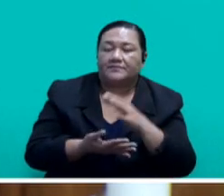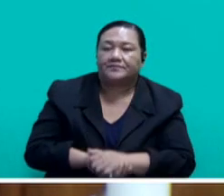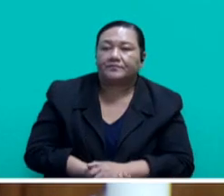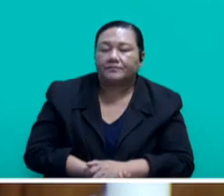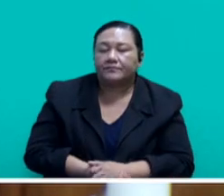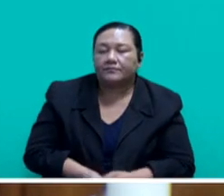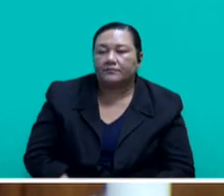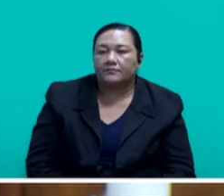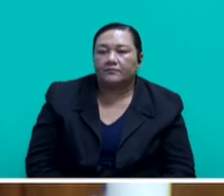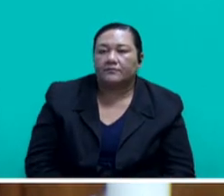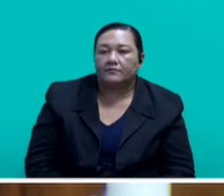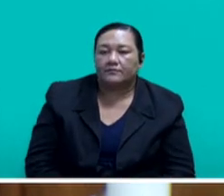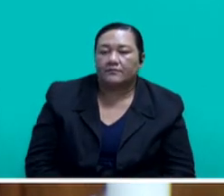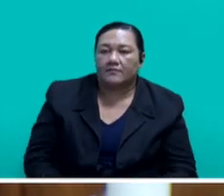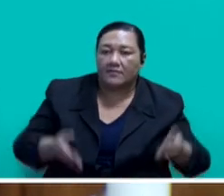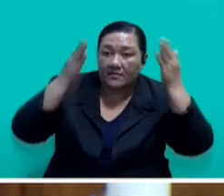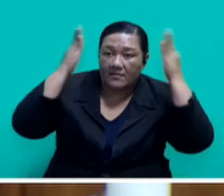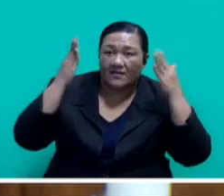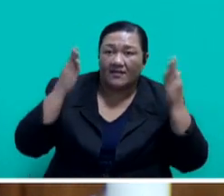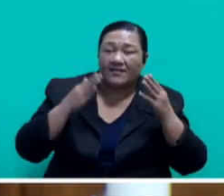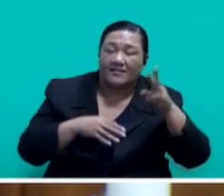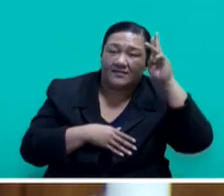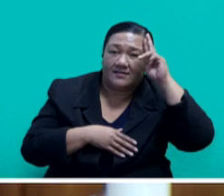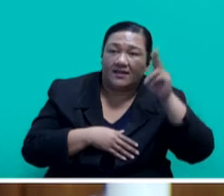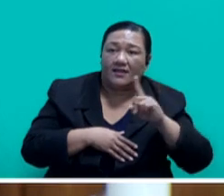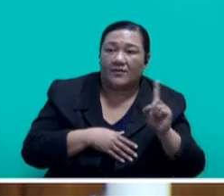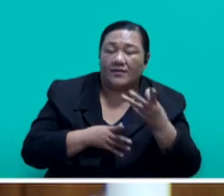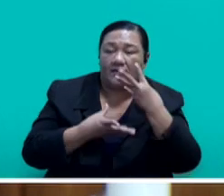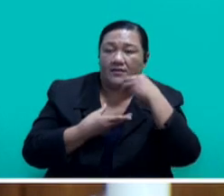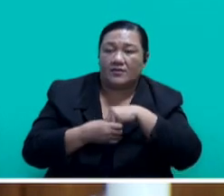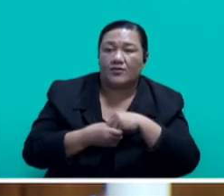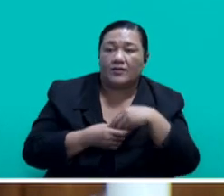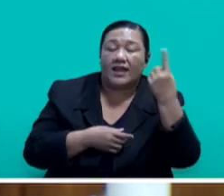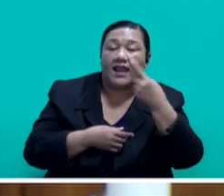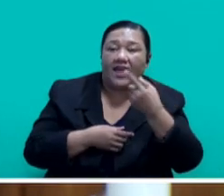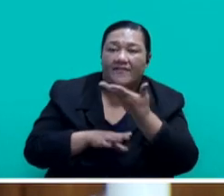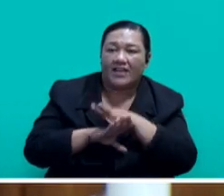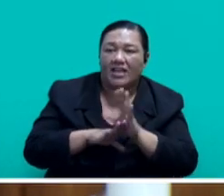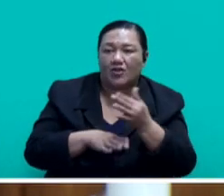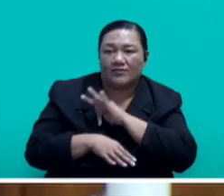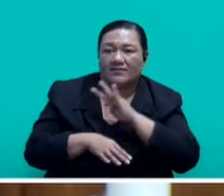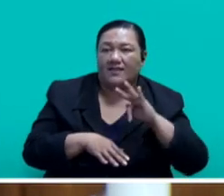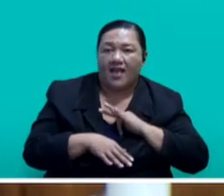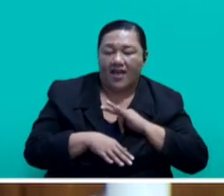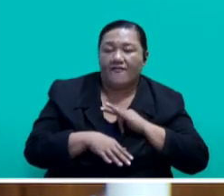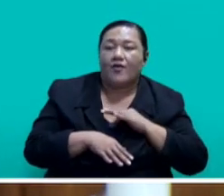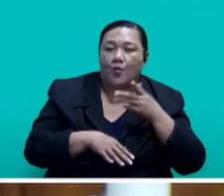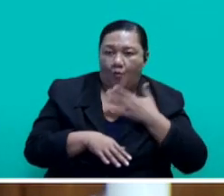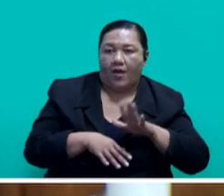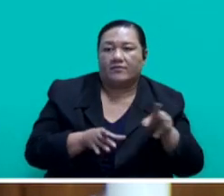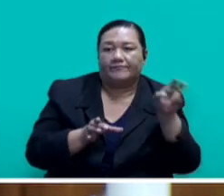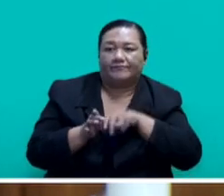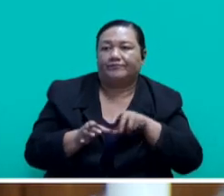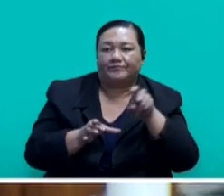sir, this includes 11 new staff that we are going to recruit. And